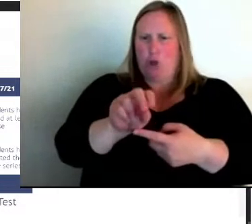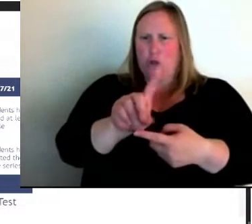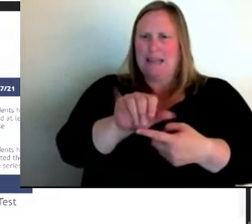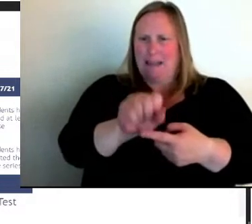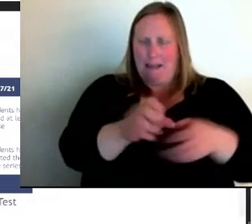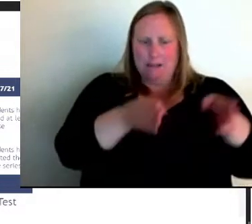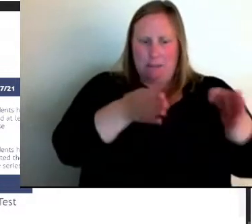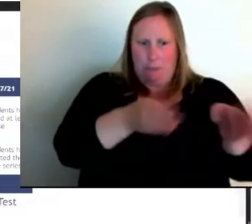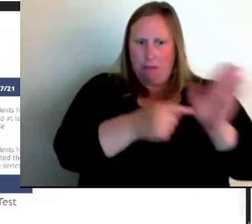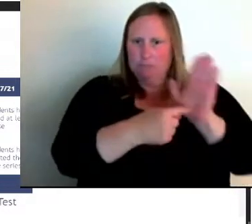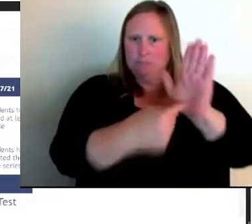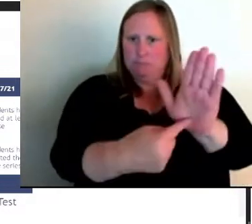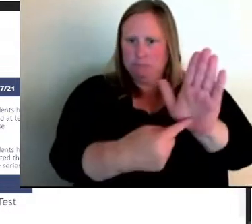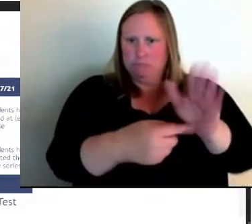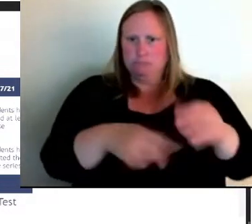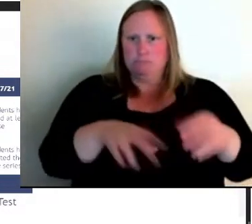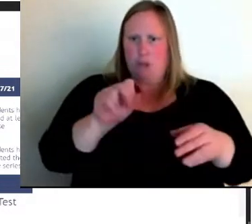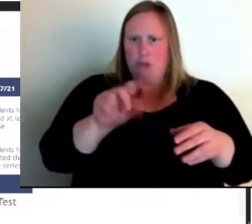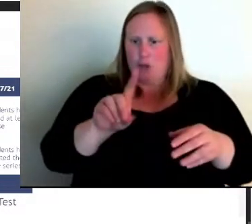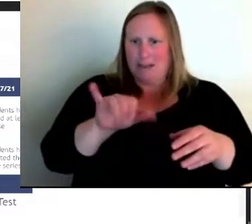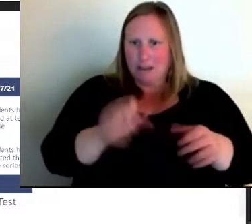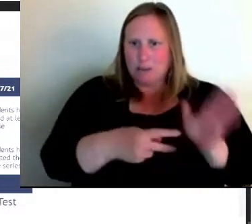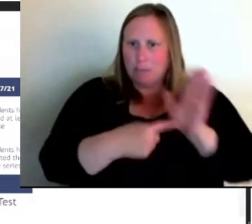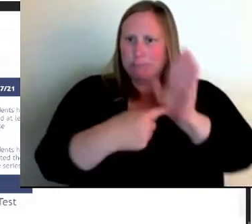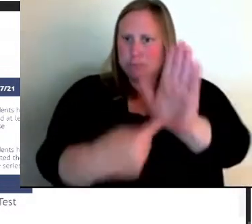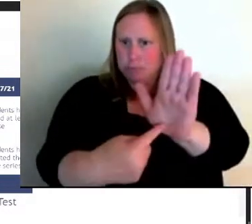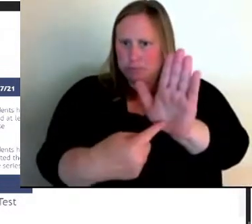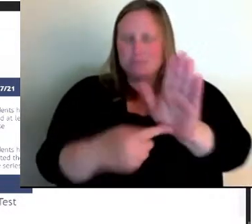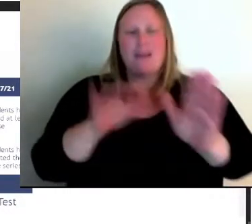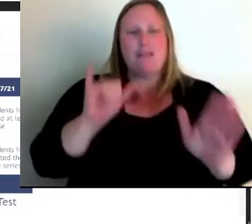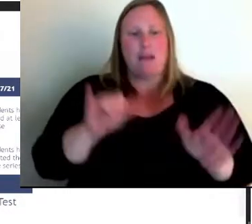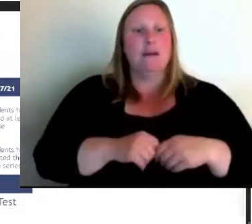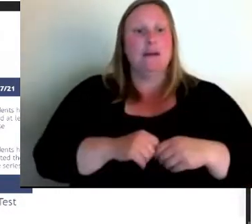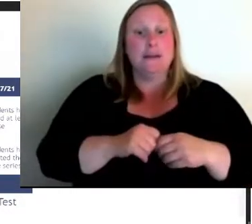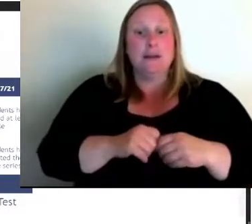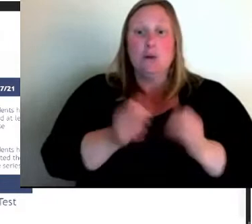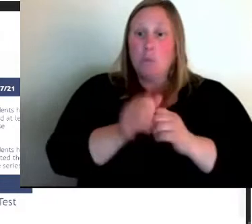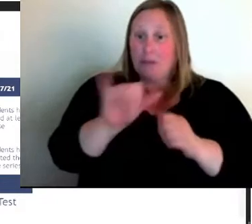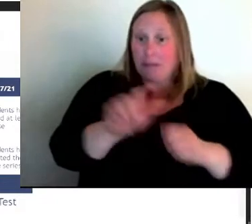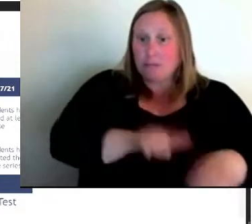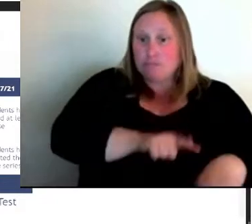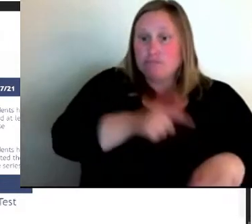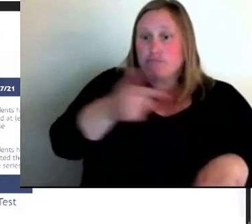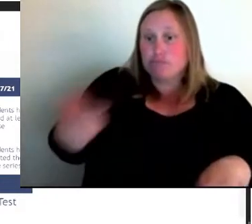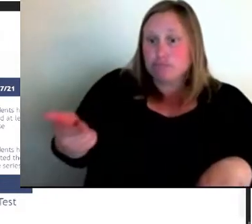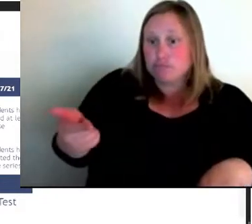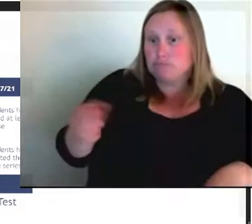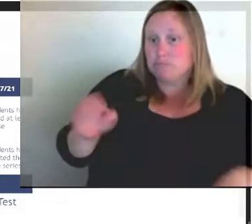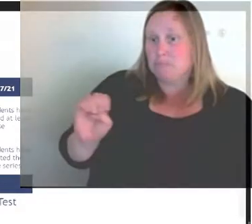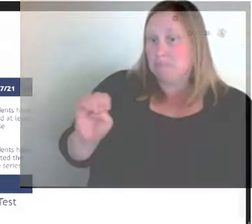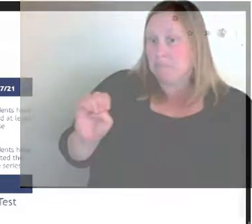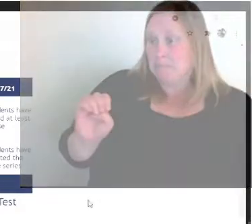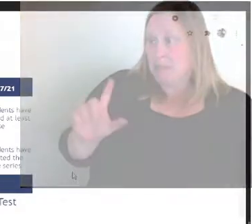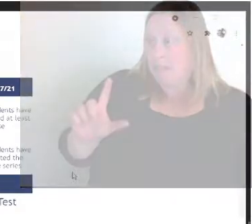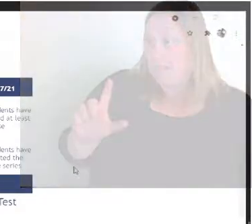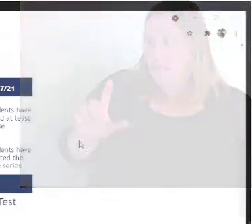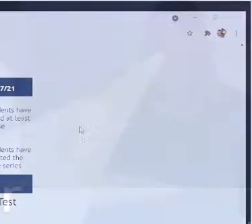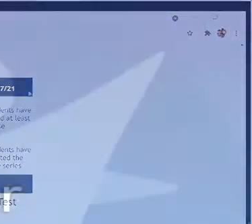number. And with that, I think I will turn it back to Elizabeth and we can take questions.